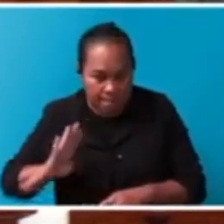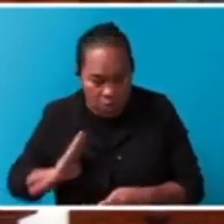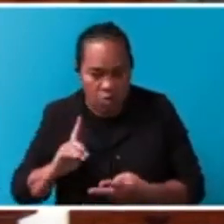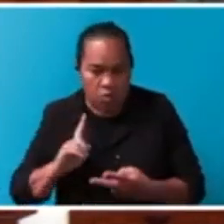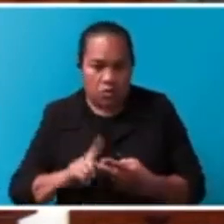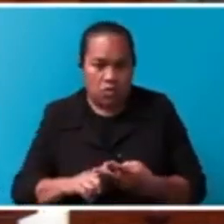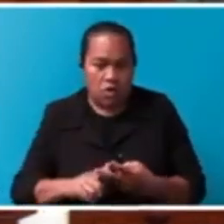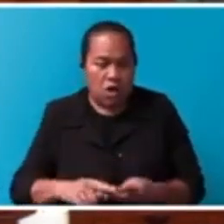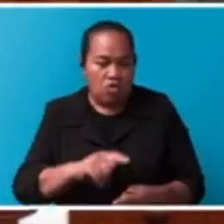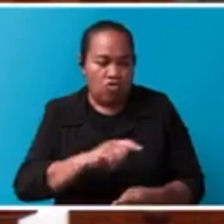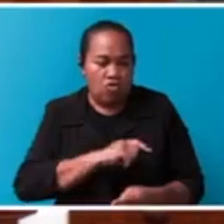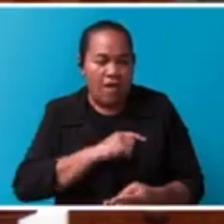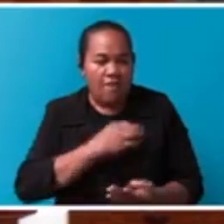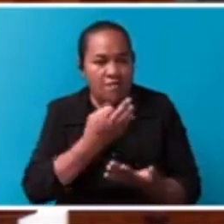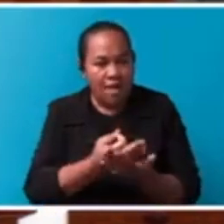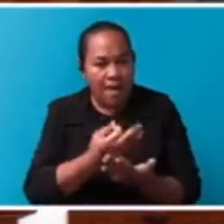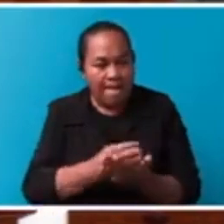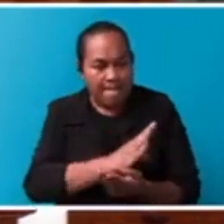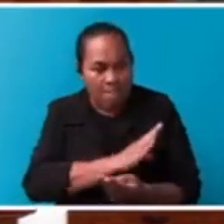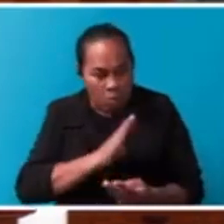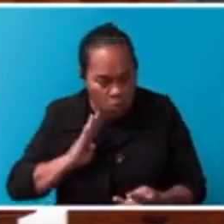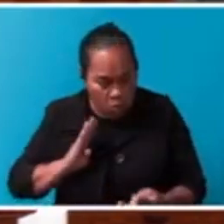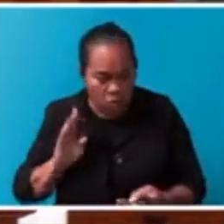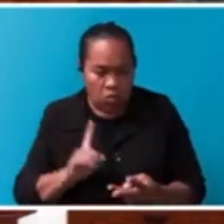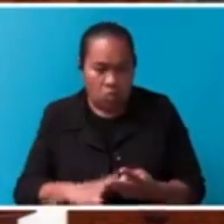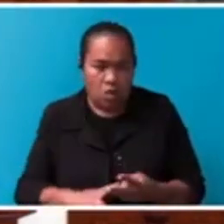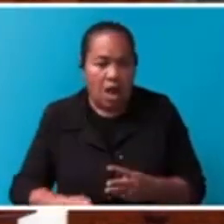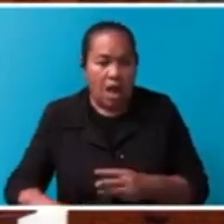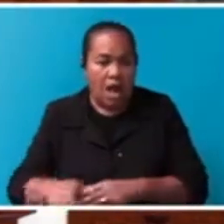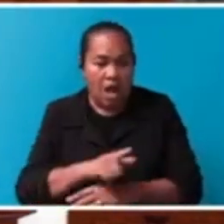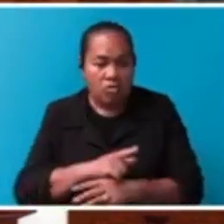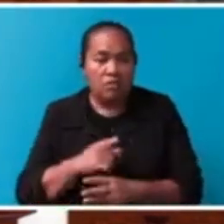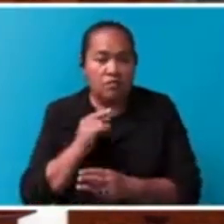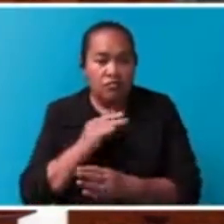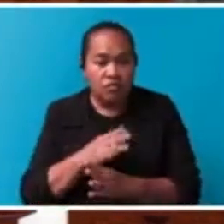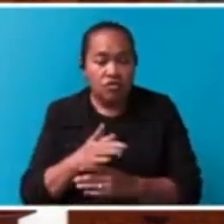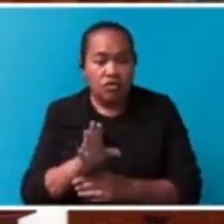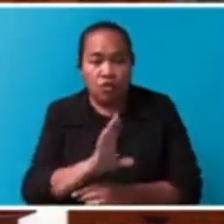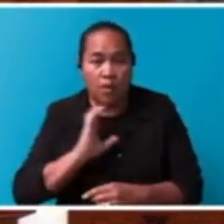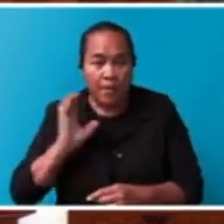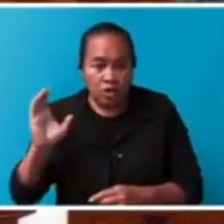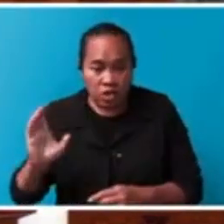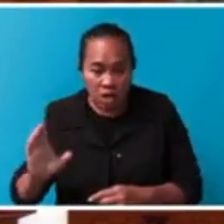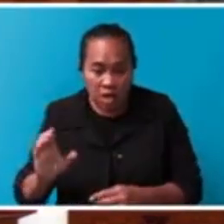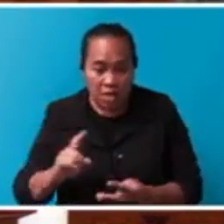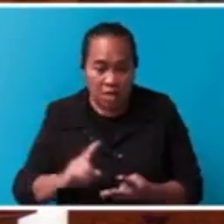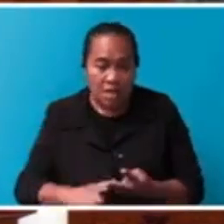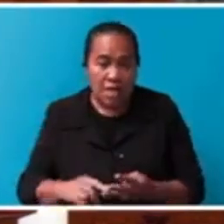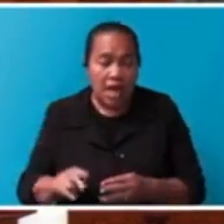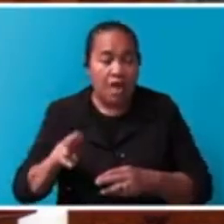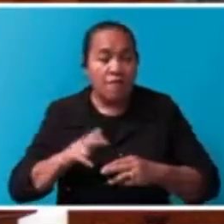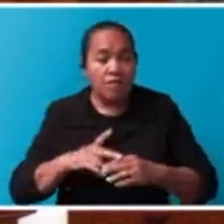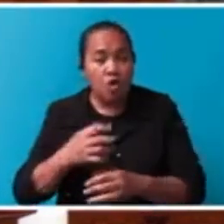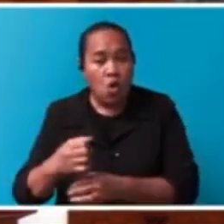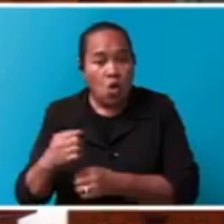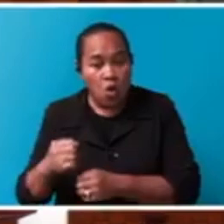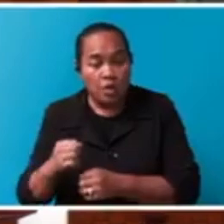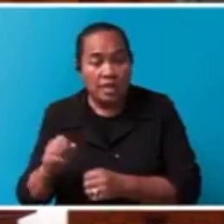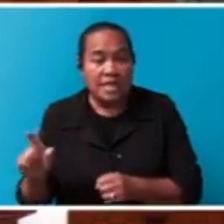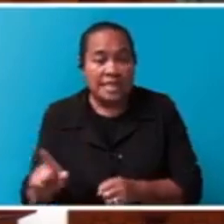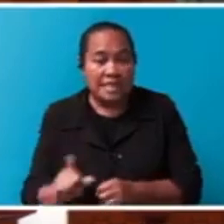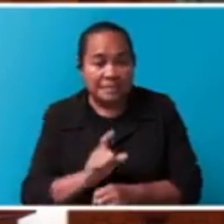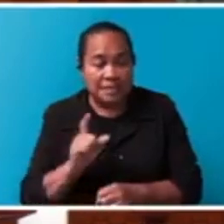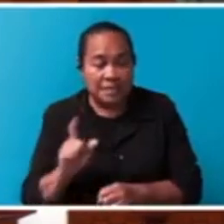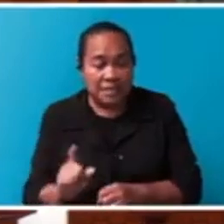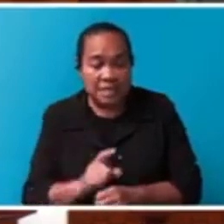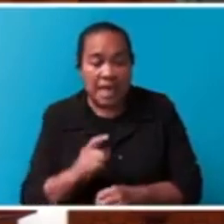Itaukei Trust Fund Board, Itaukei Land and Fisheries Commission, the Fiji Holdings Limited, and the